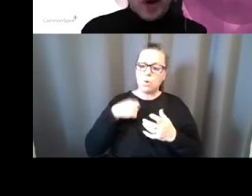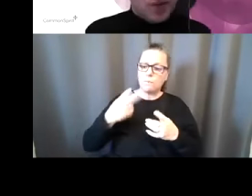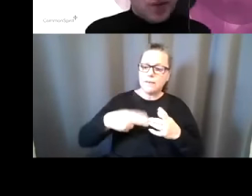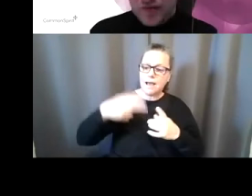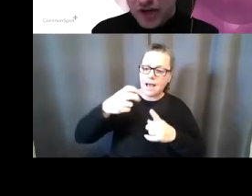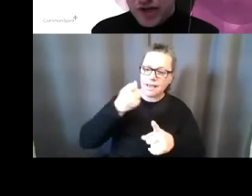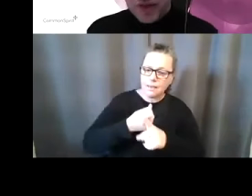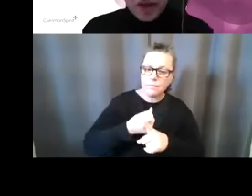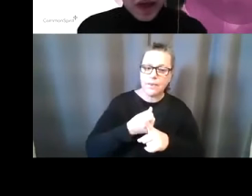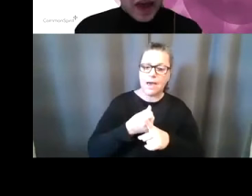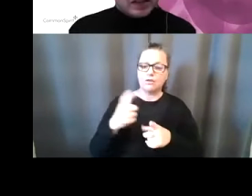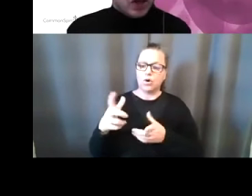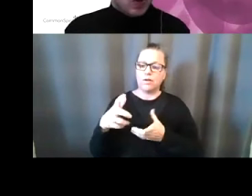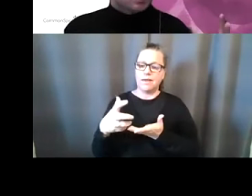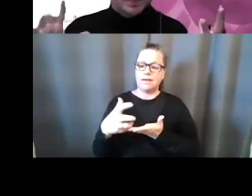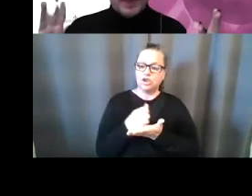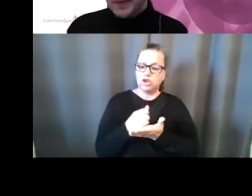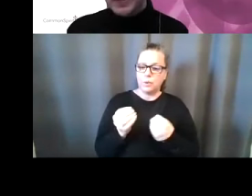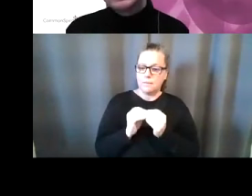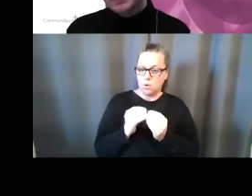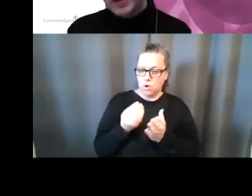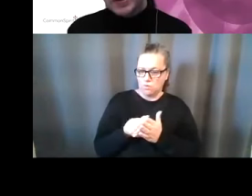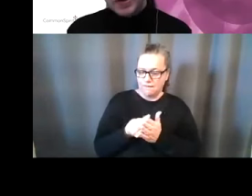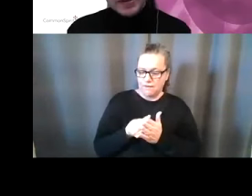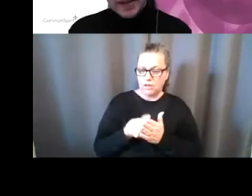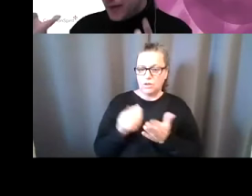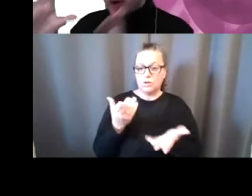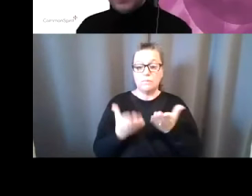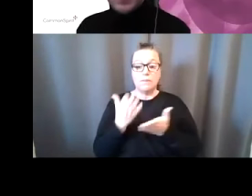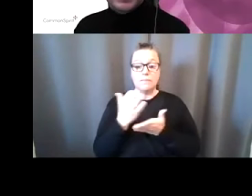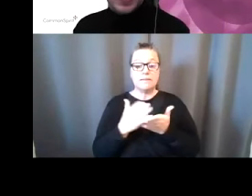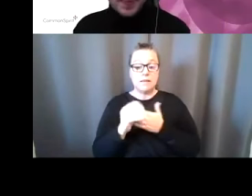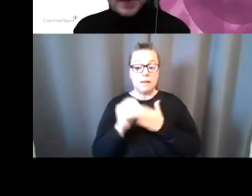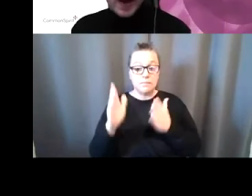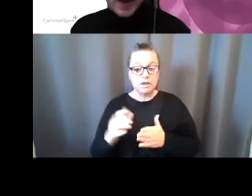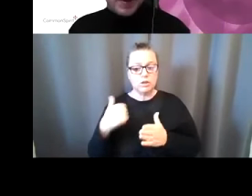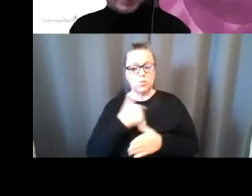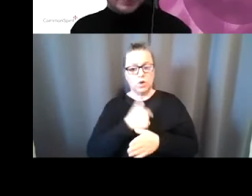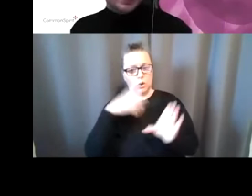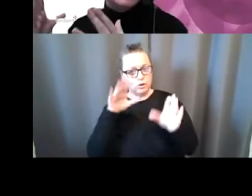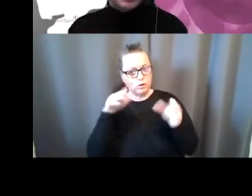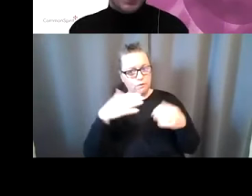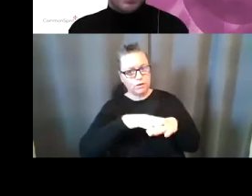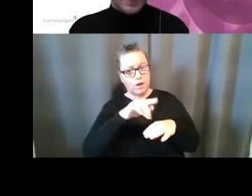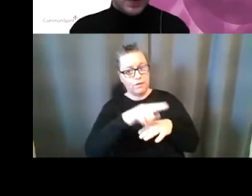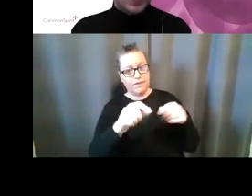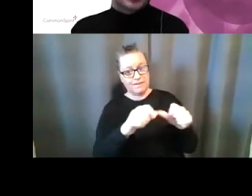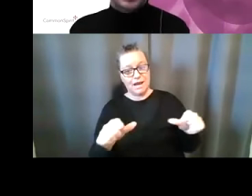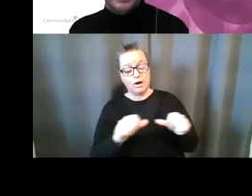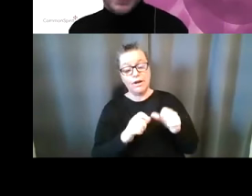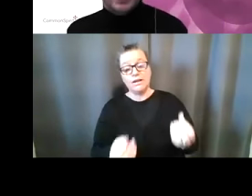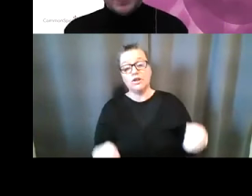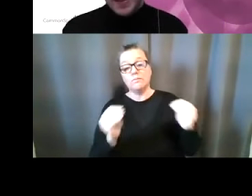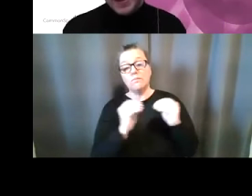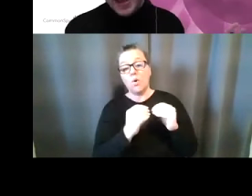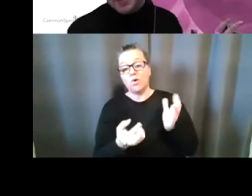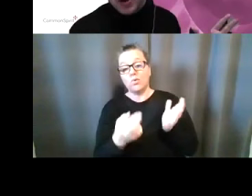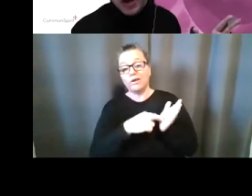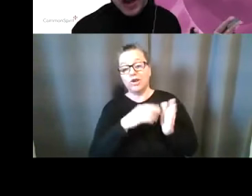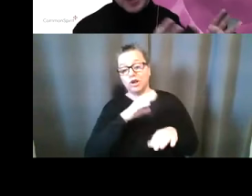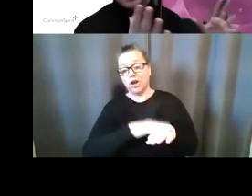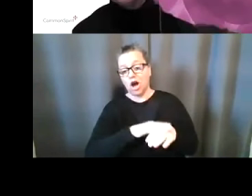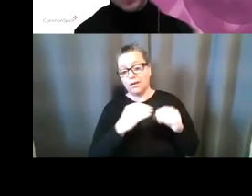they generate more revenue. And so maybe some leaders are going to say, we're going to focus on this area because there's going to be more return on investment than